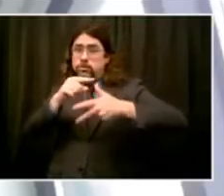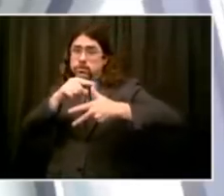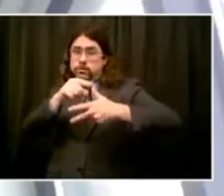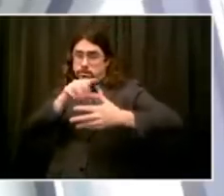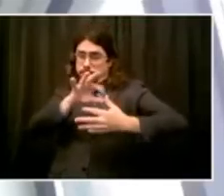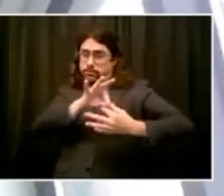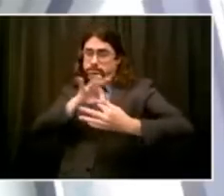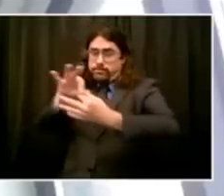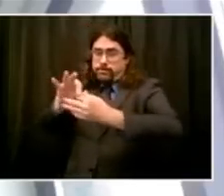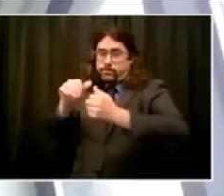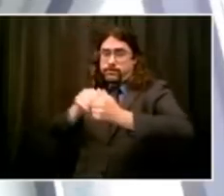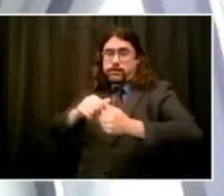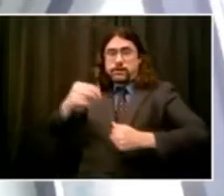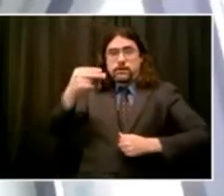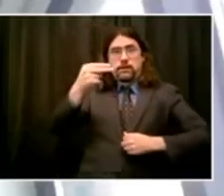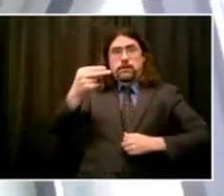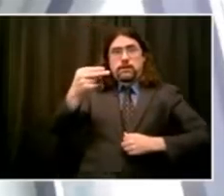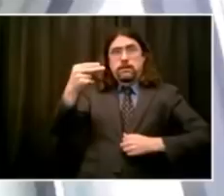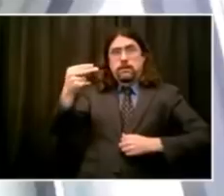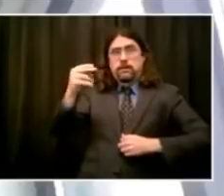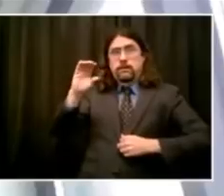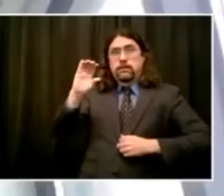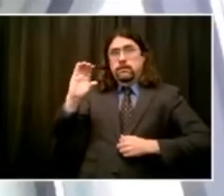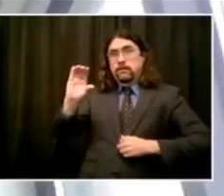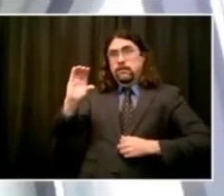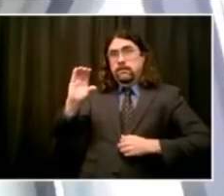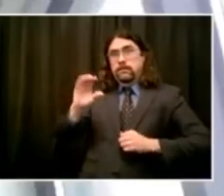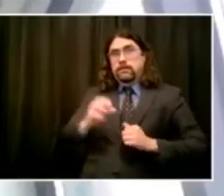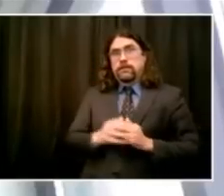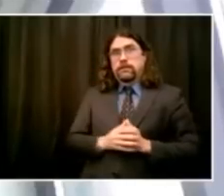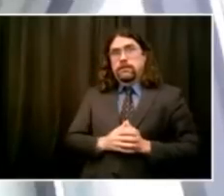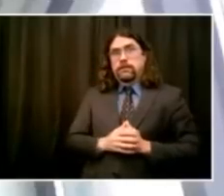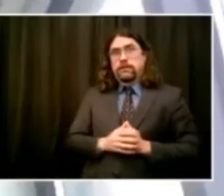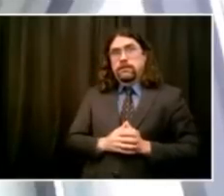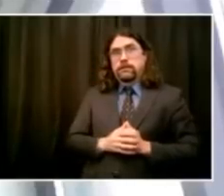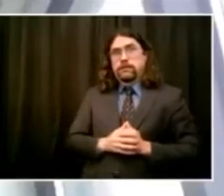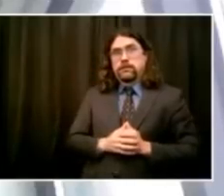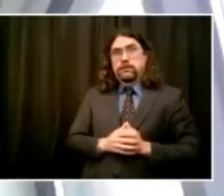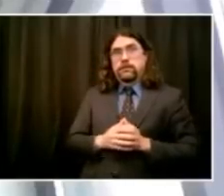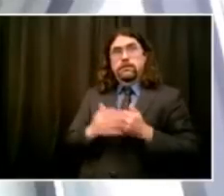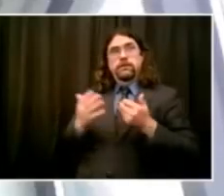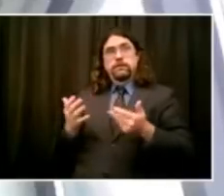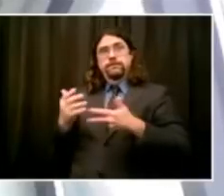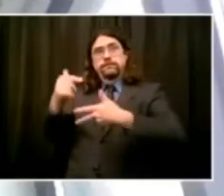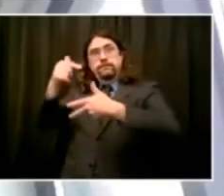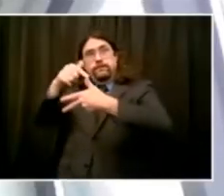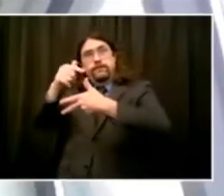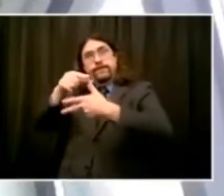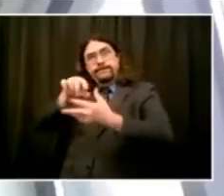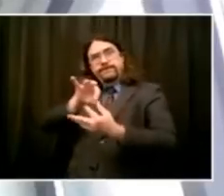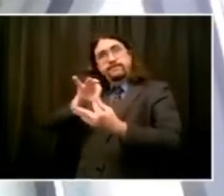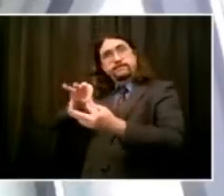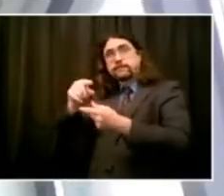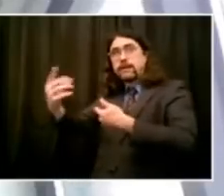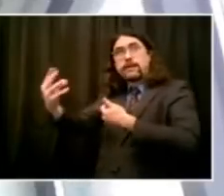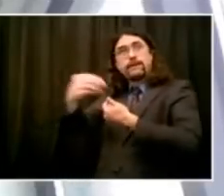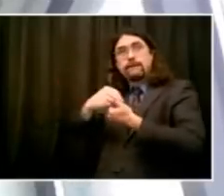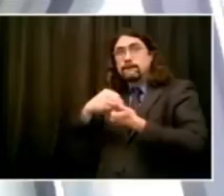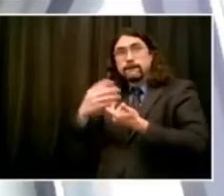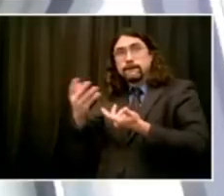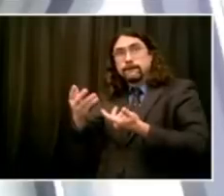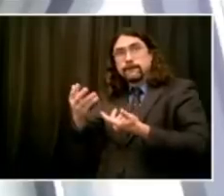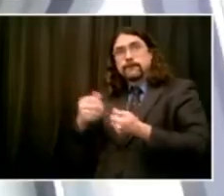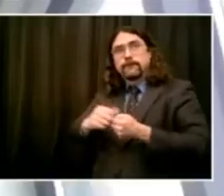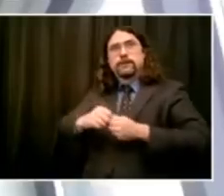baseline number of people who present to hospitals who have respiratory illnesses. Some of them will need to